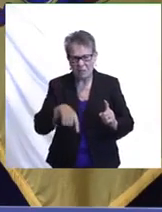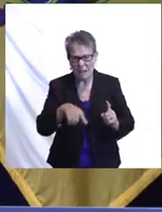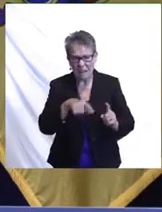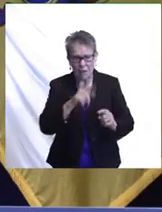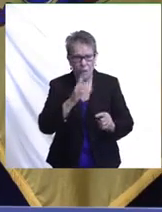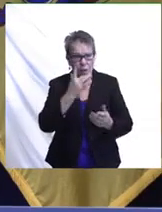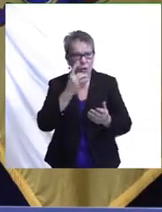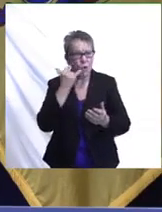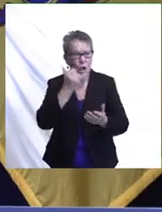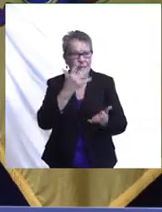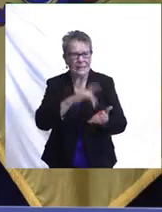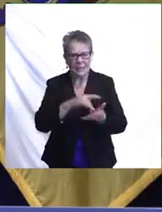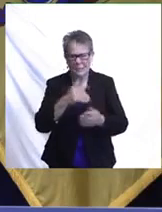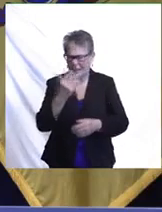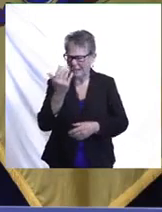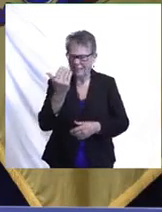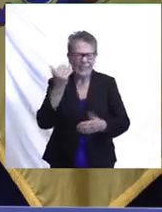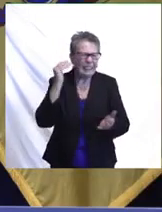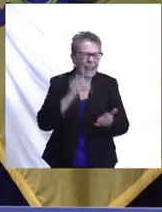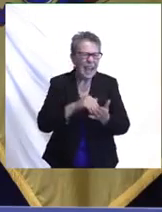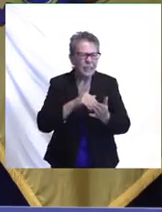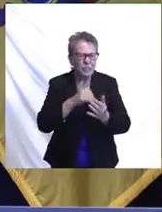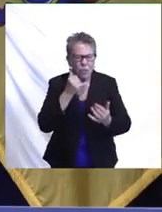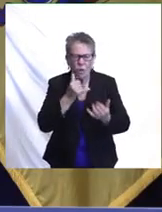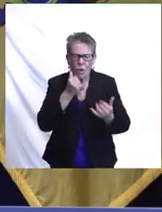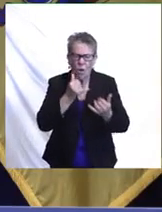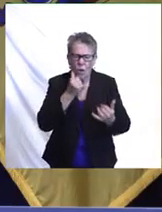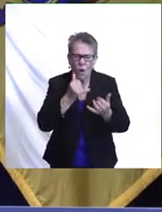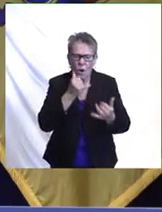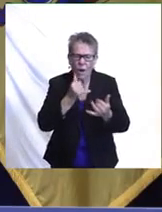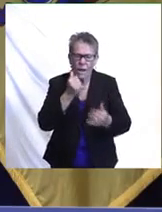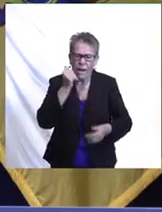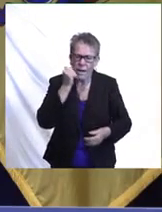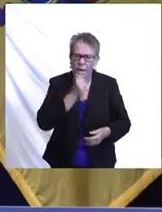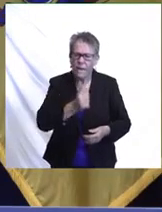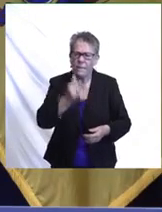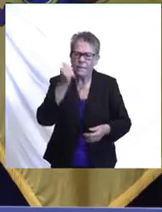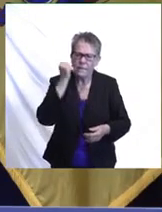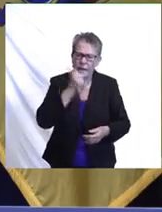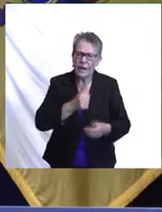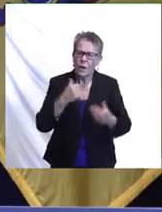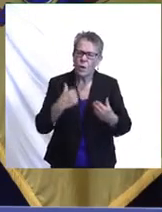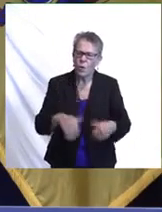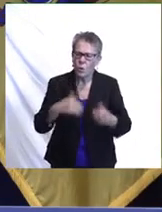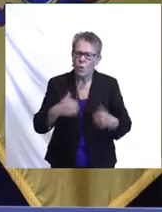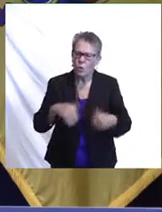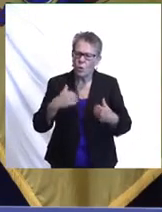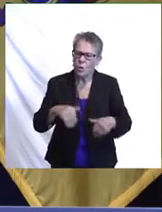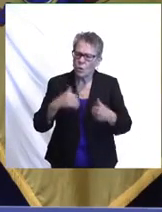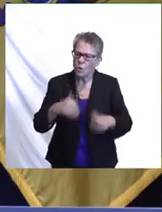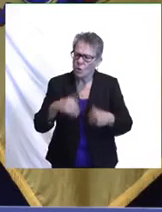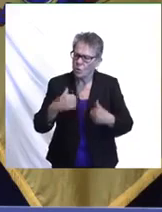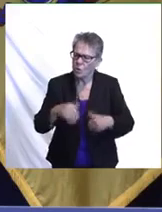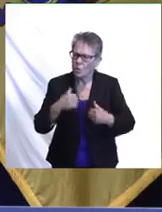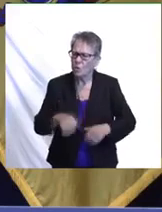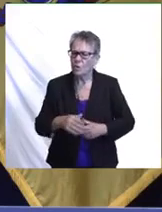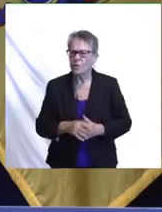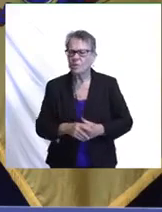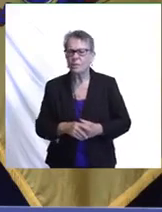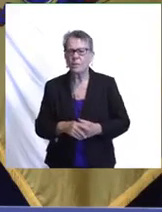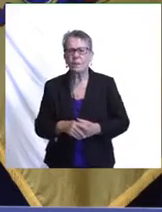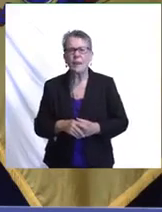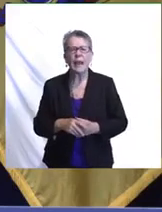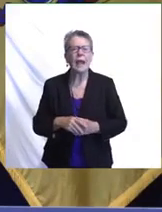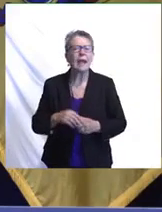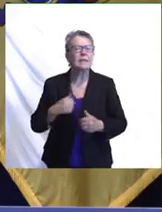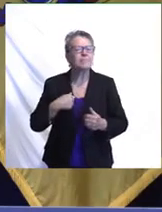be extremely high. And secondly, I'd love to get your reaction, you or Tina's reaction to